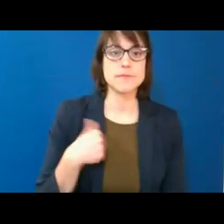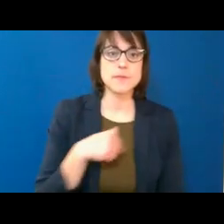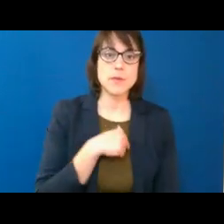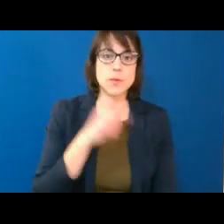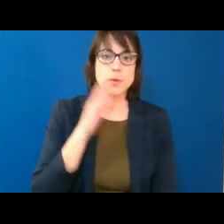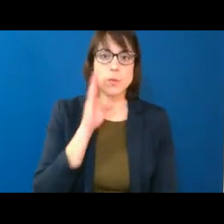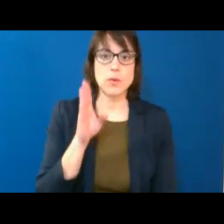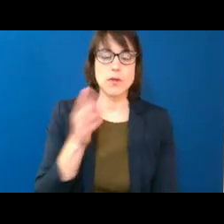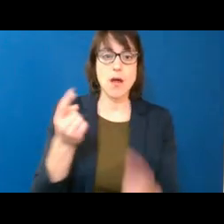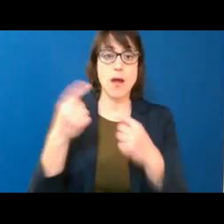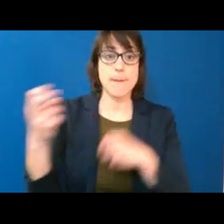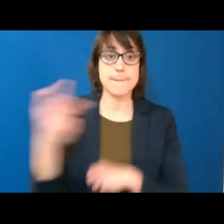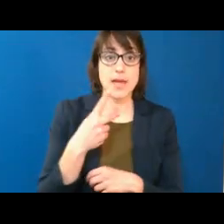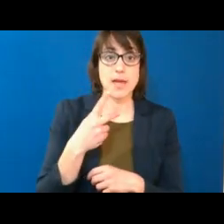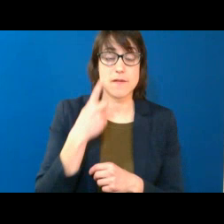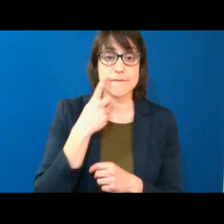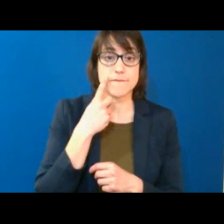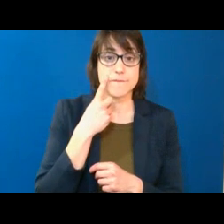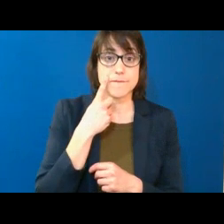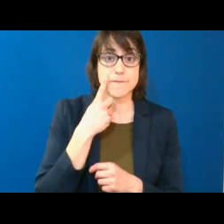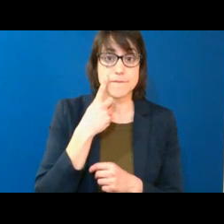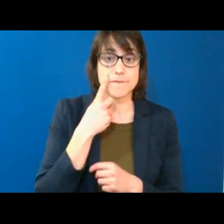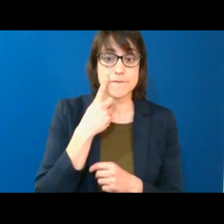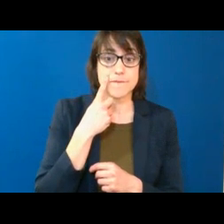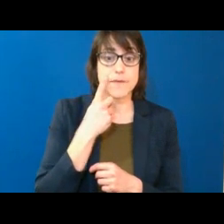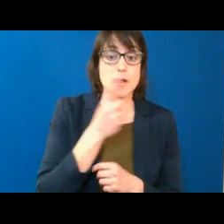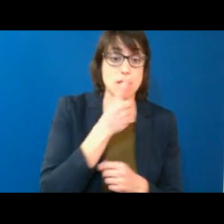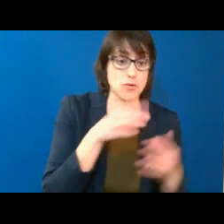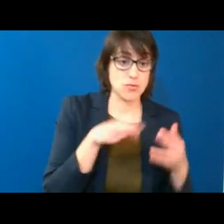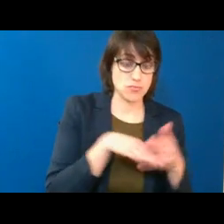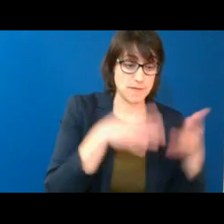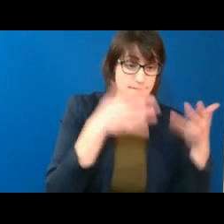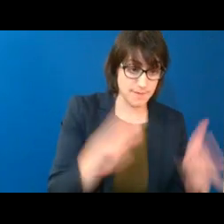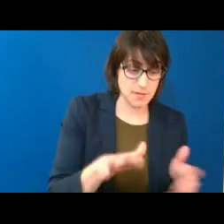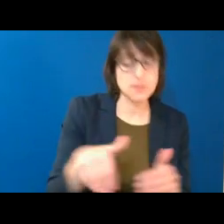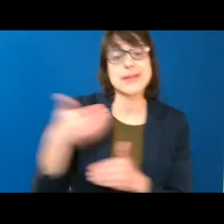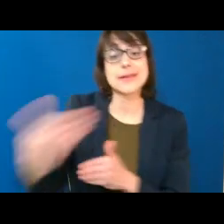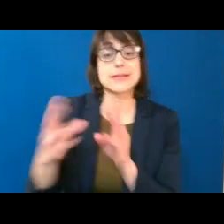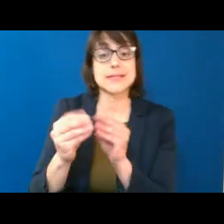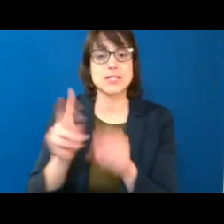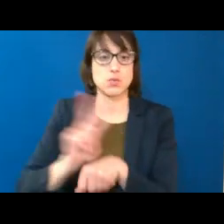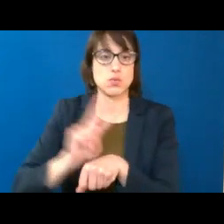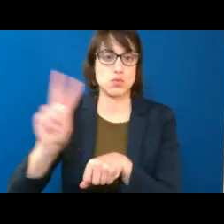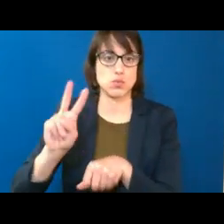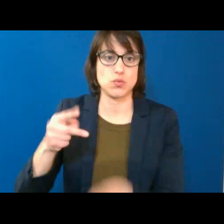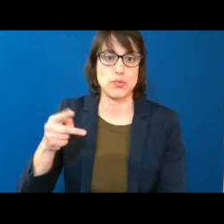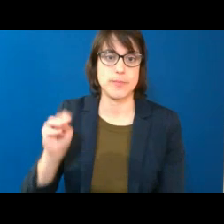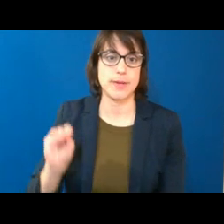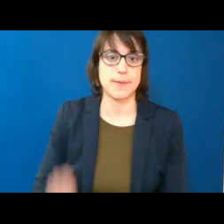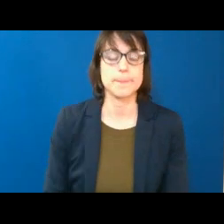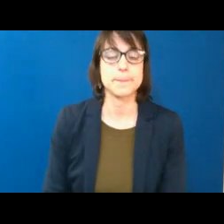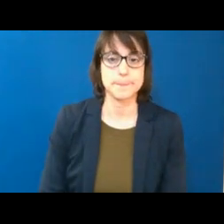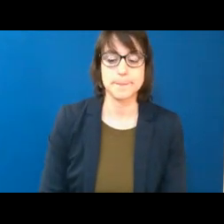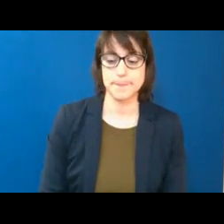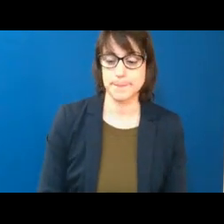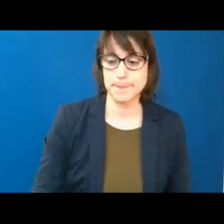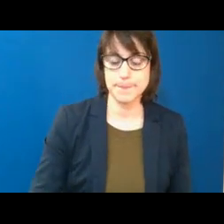We will return from our lunch break for our next session at 2 p.m.